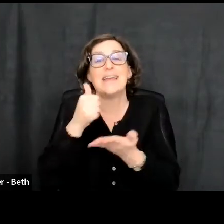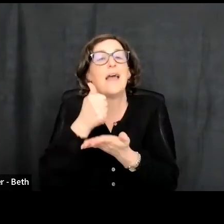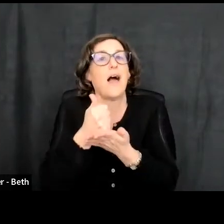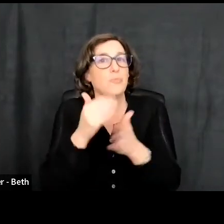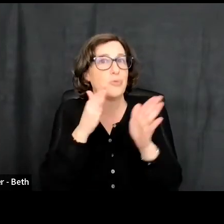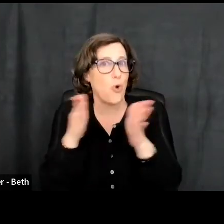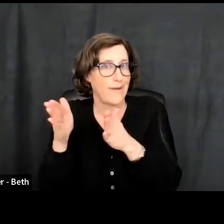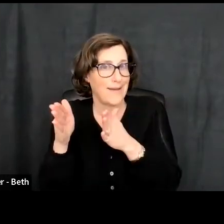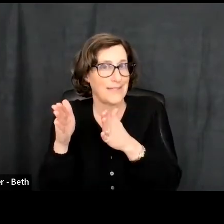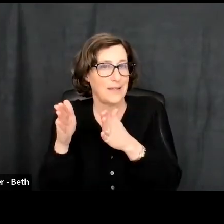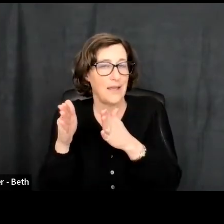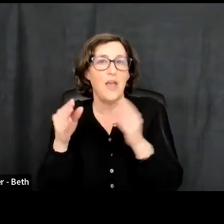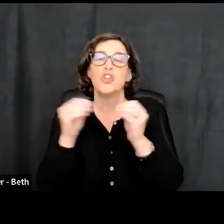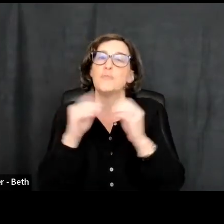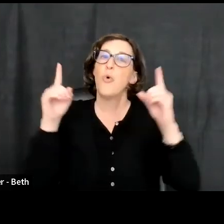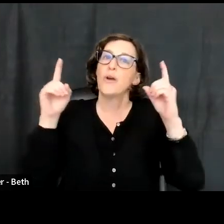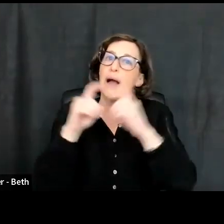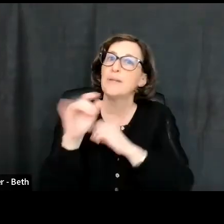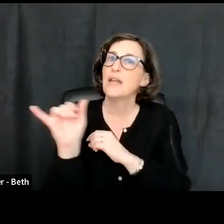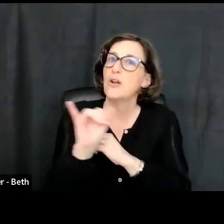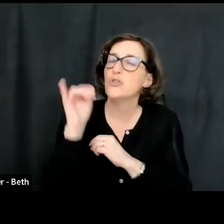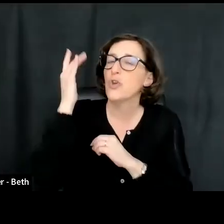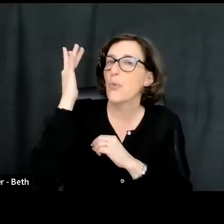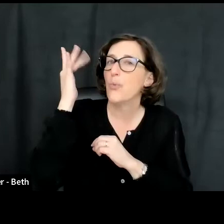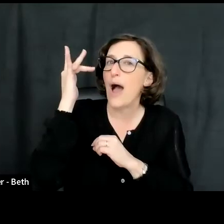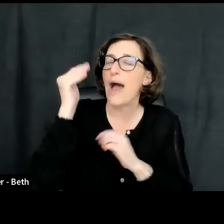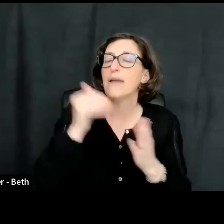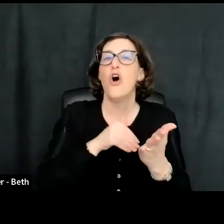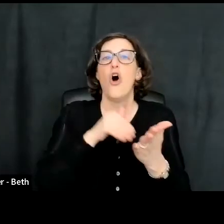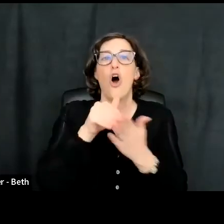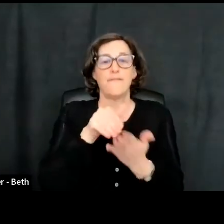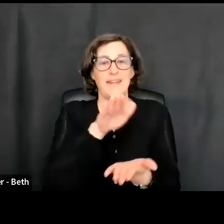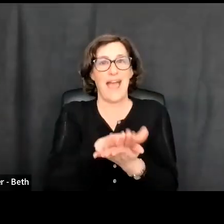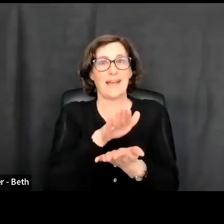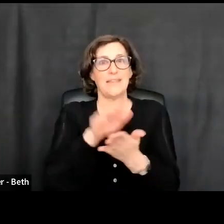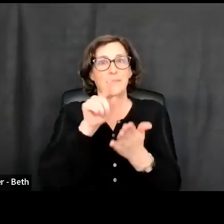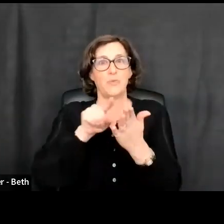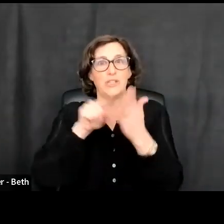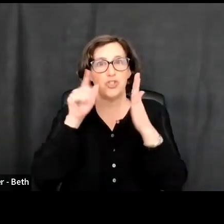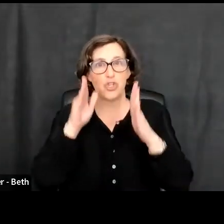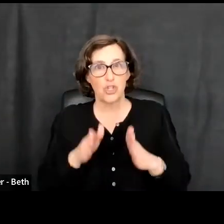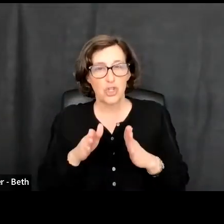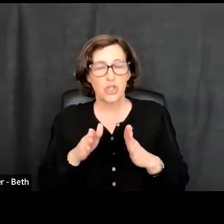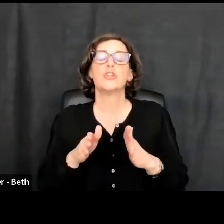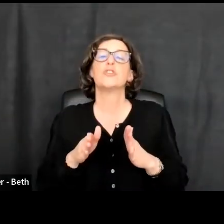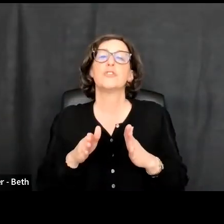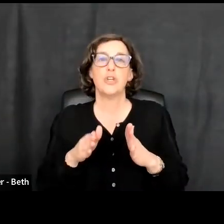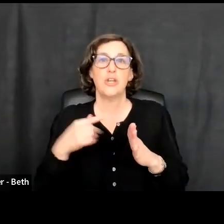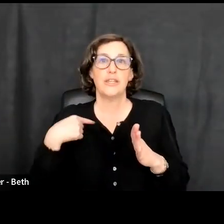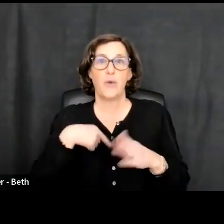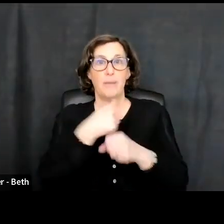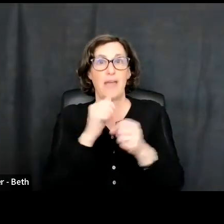what further complicates this binary also is that often the academic researchers we form the most enduring relationships with are